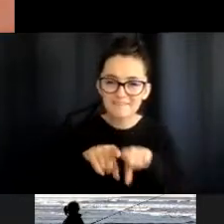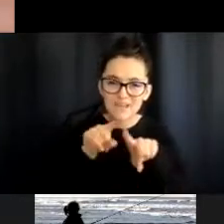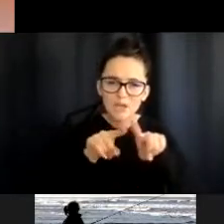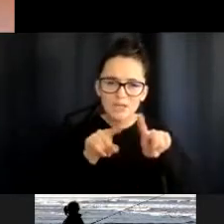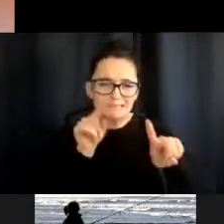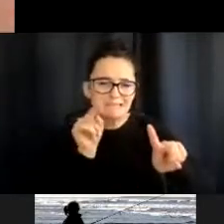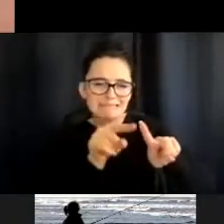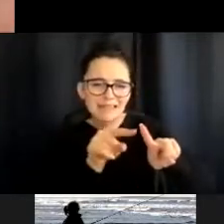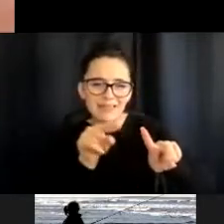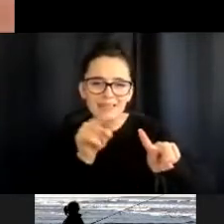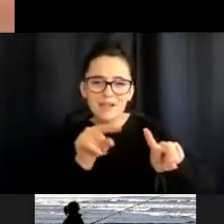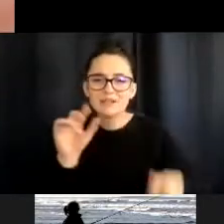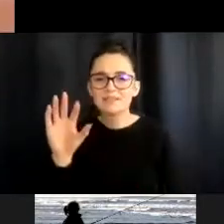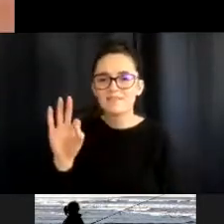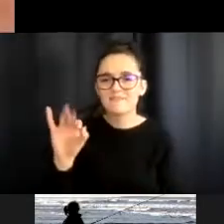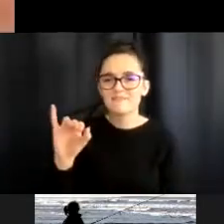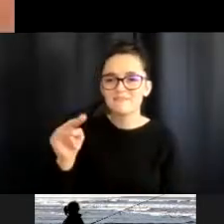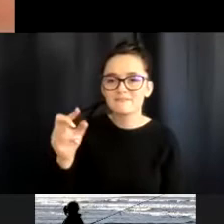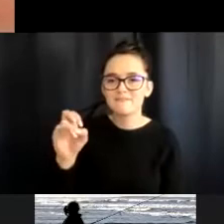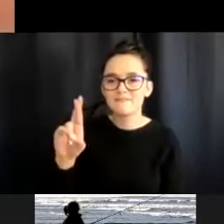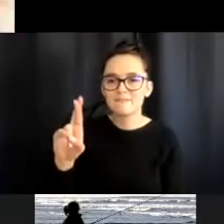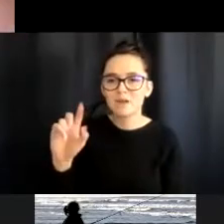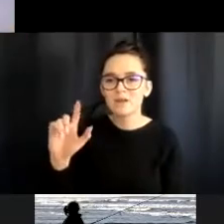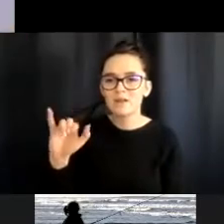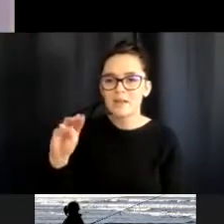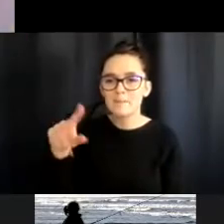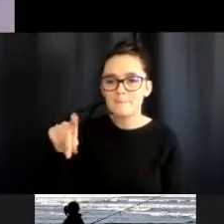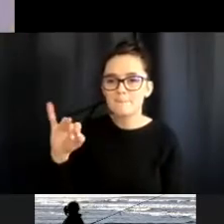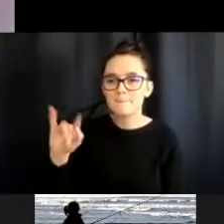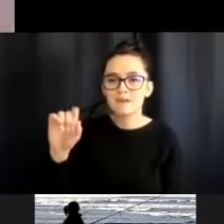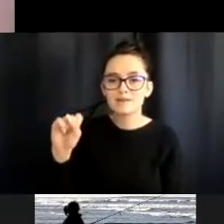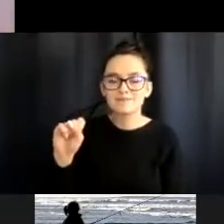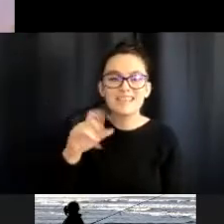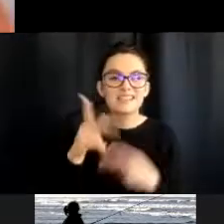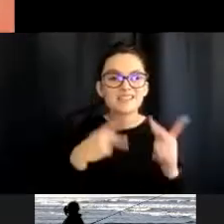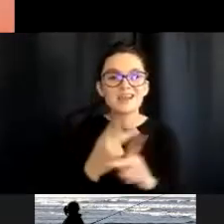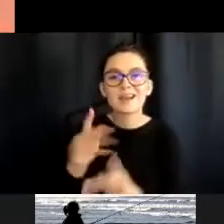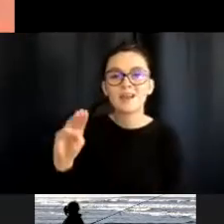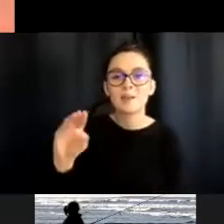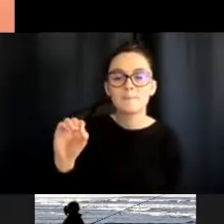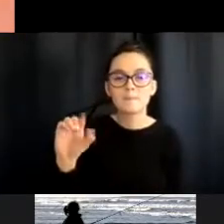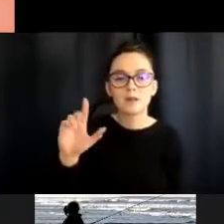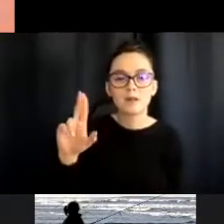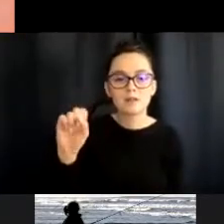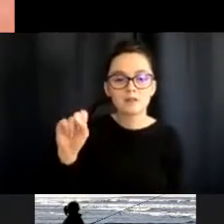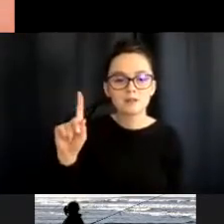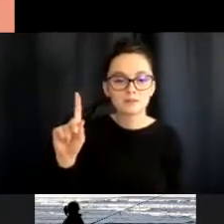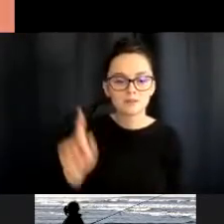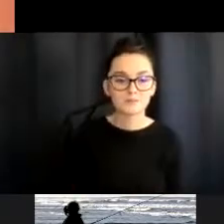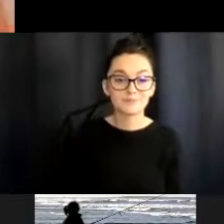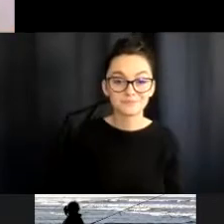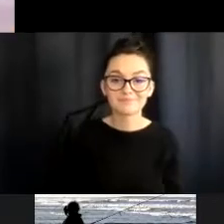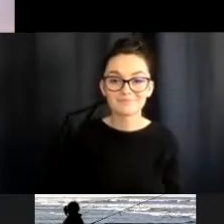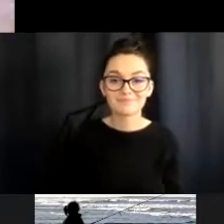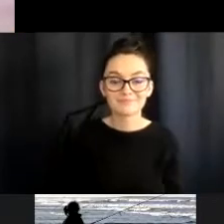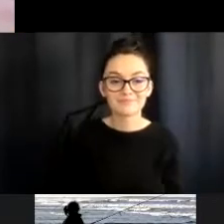There's a finger limpet. They're tiny little limpets. It's a type of mollusk. So organisms that